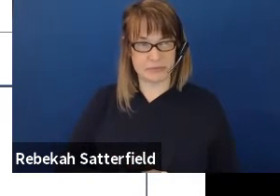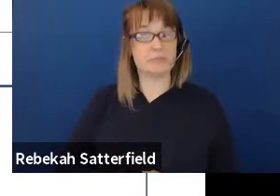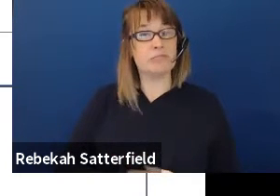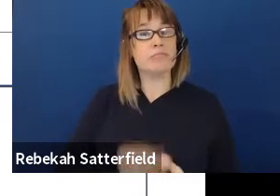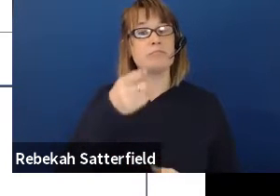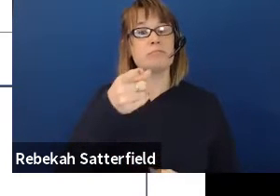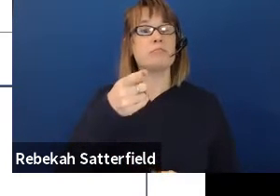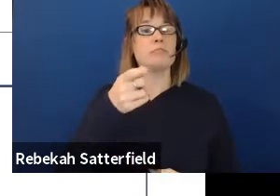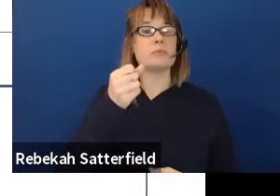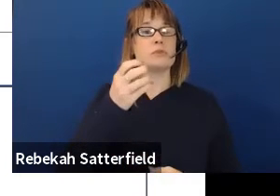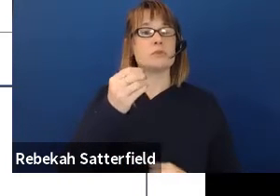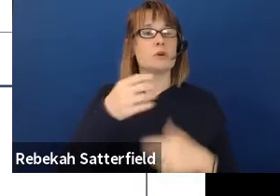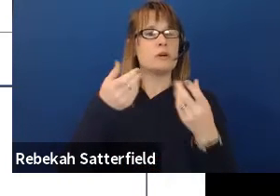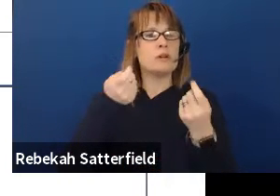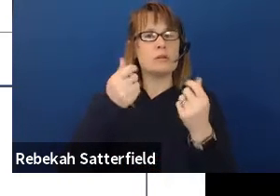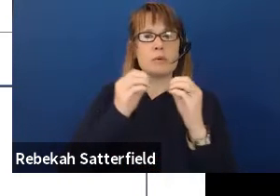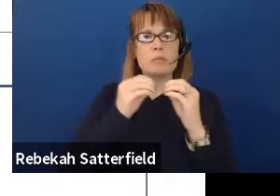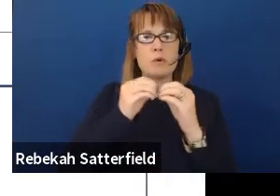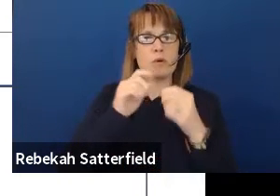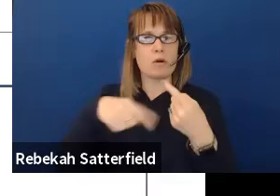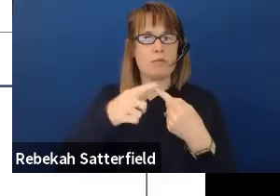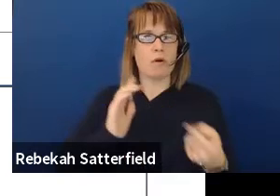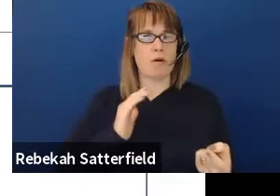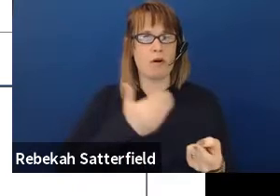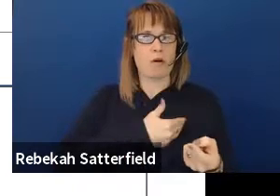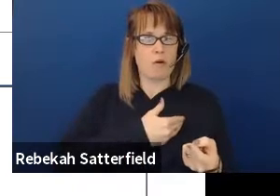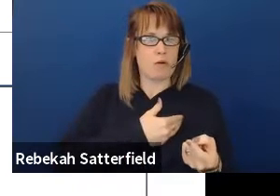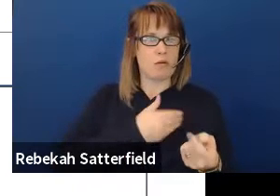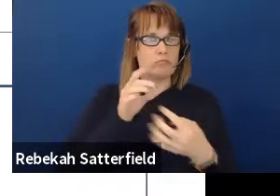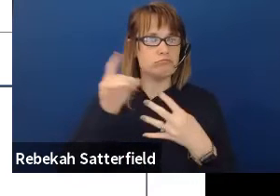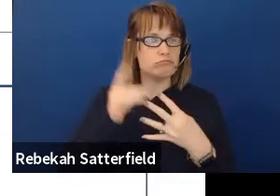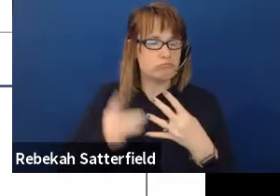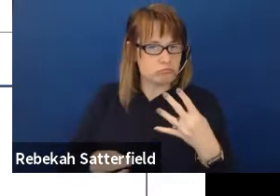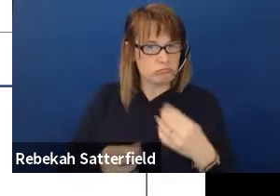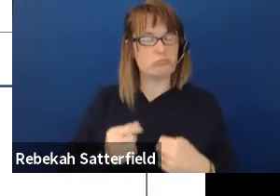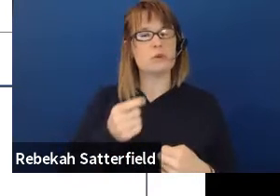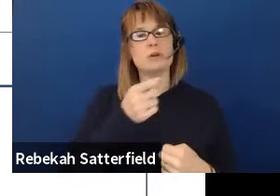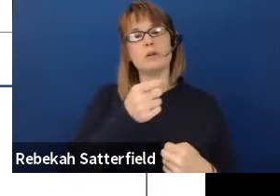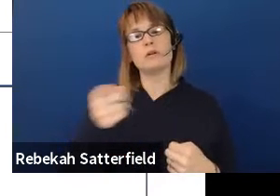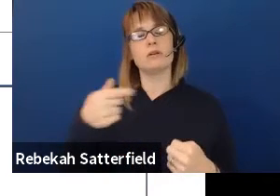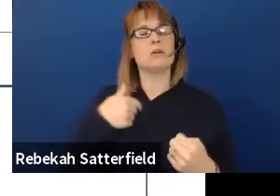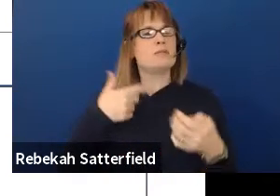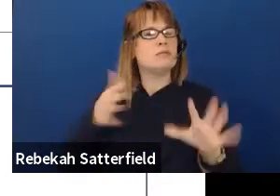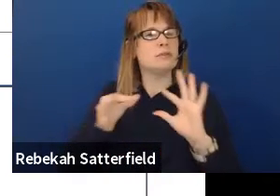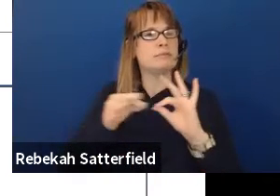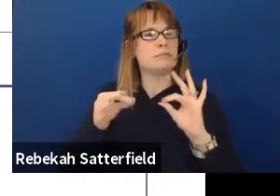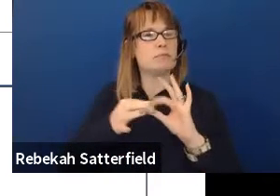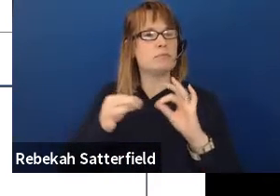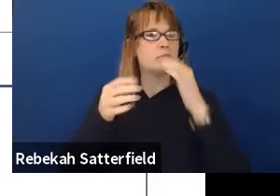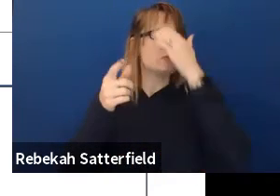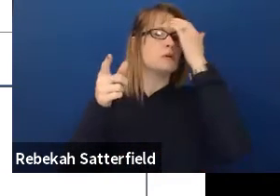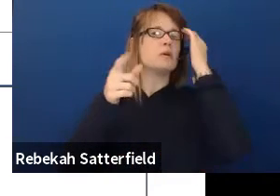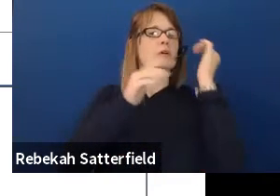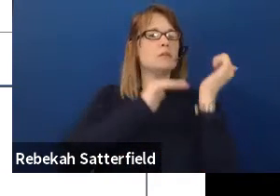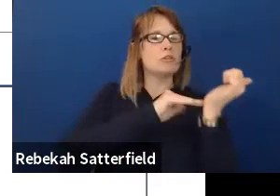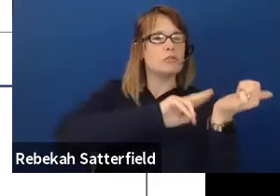Okay, so just a little bit more about our offerings and our platform. As I mentioned earlier, the clinician and